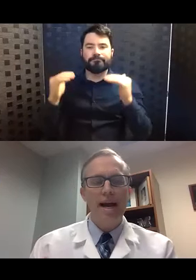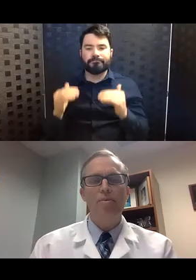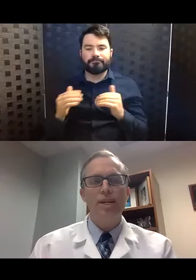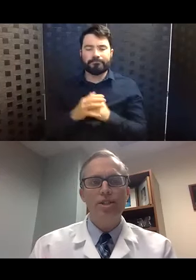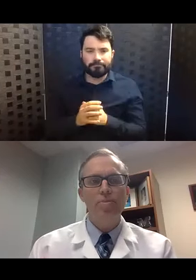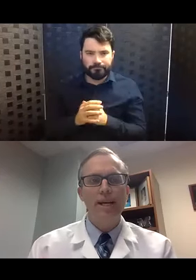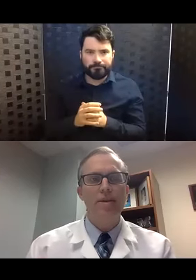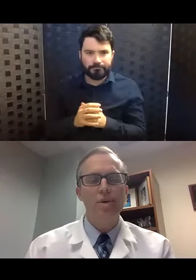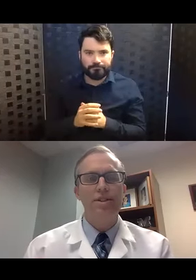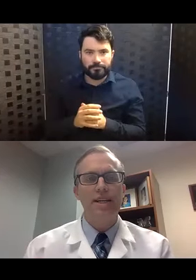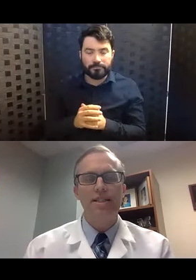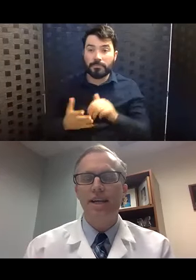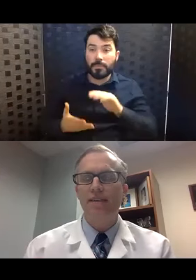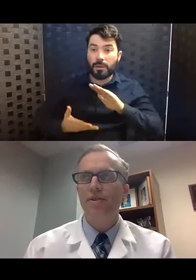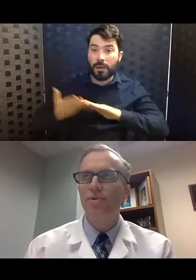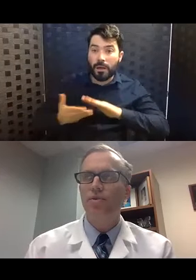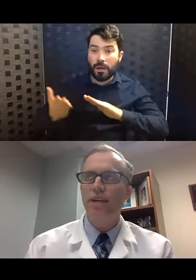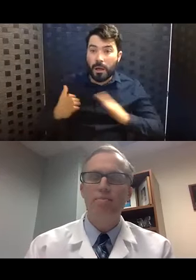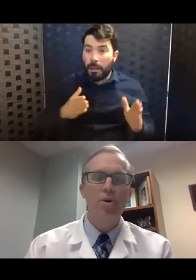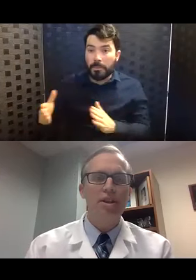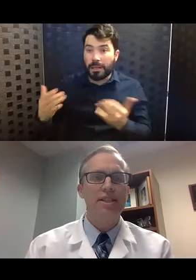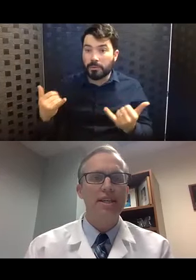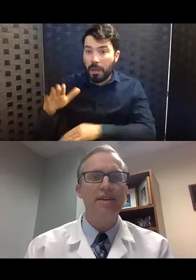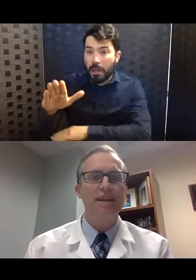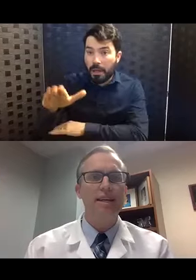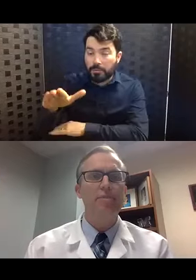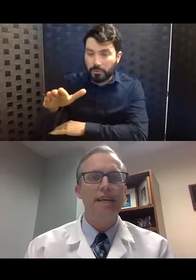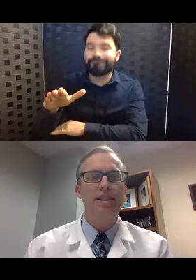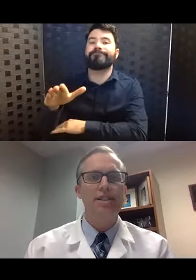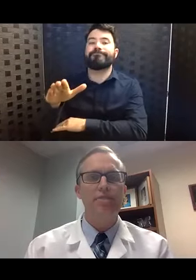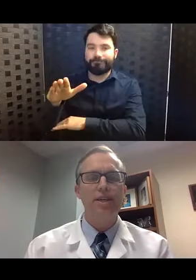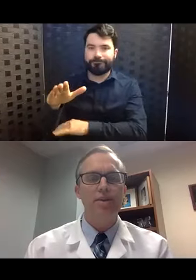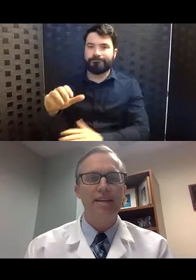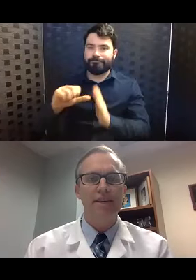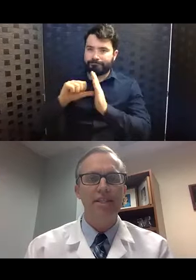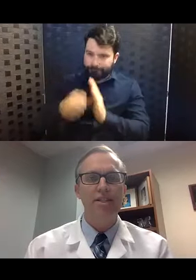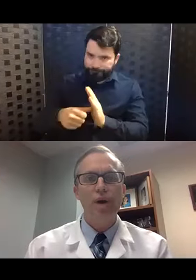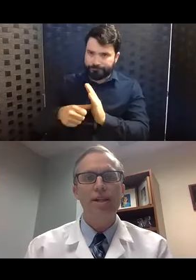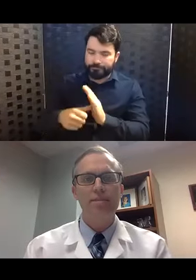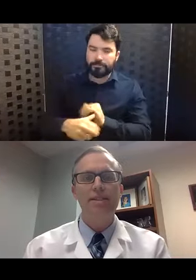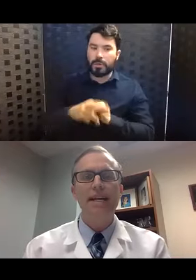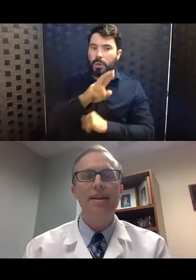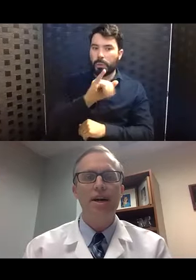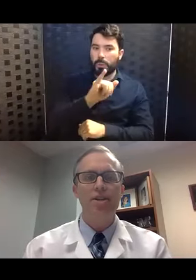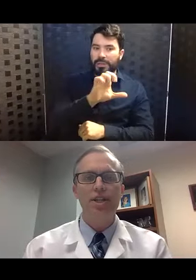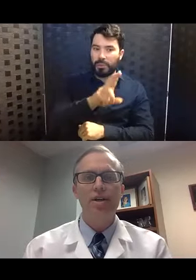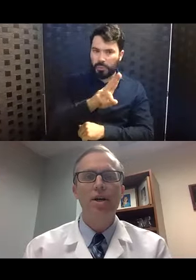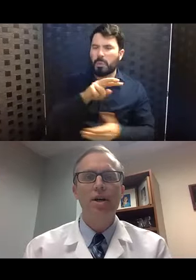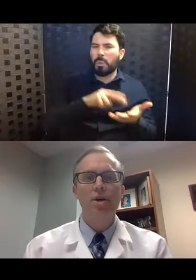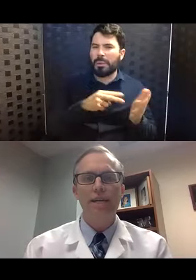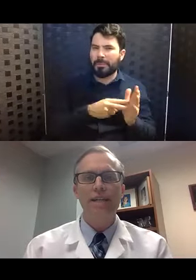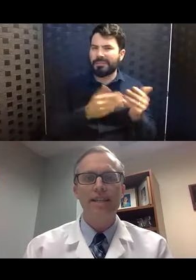Well, the operational plan that we'll discuss this afternoon reflects both the significant implications of RICU activation, as well as some data that I'll